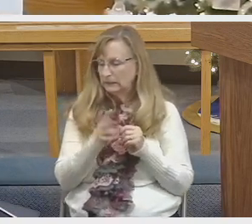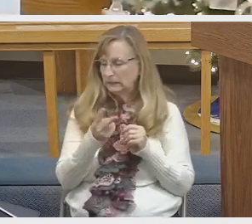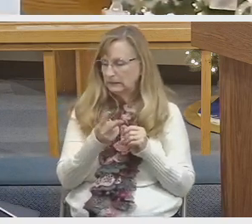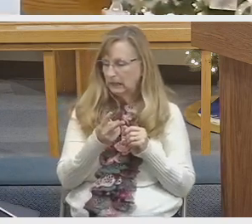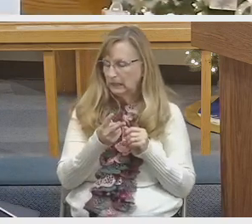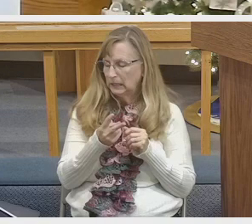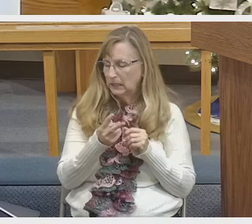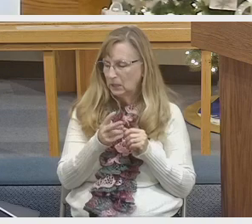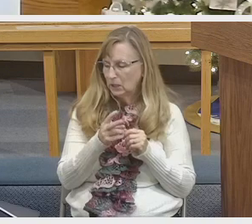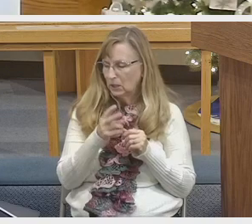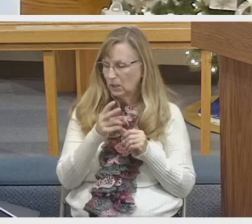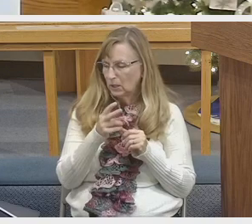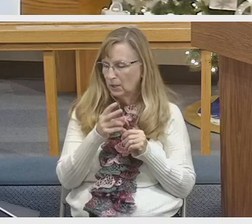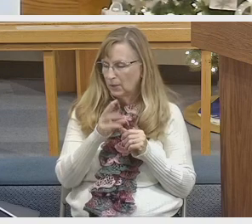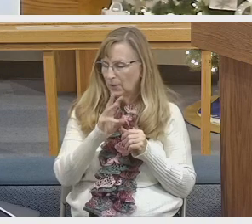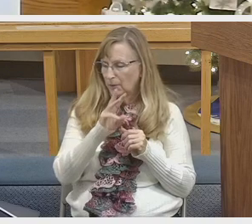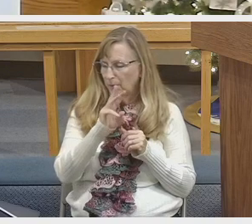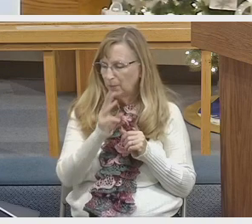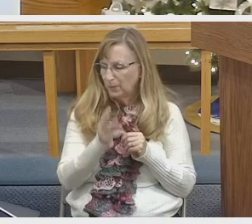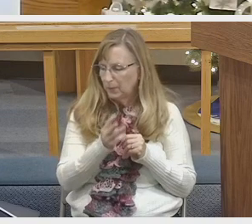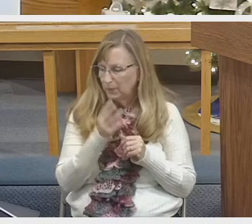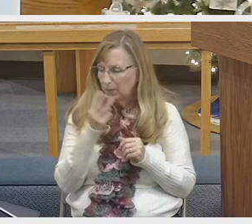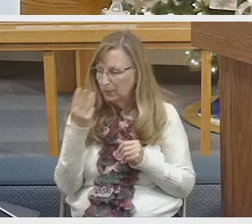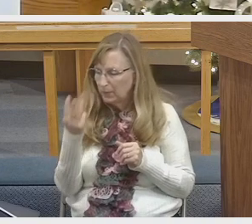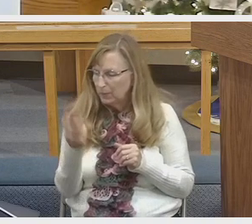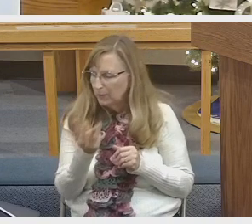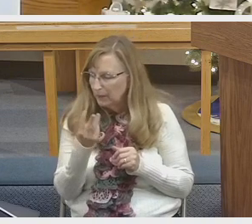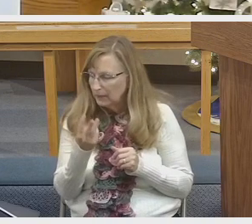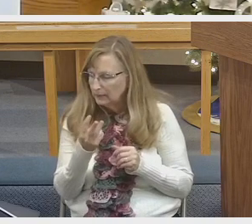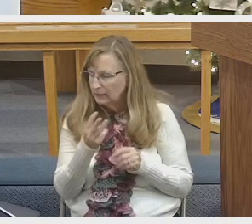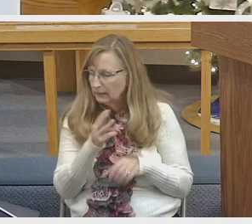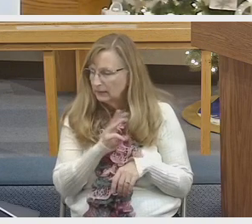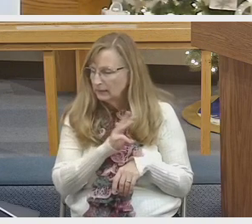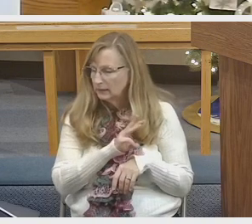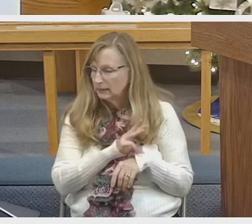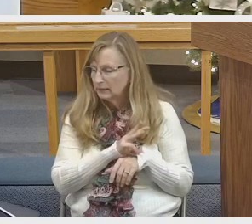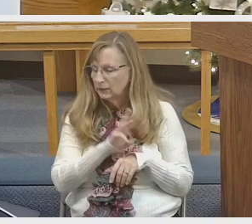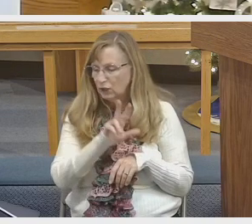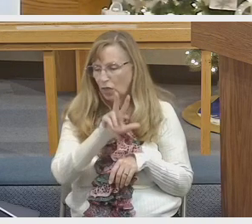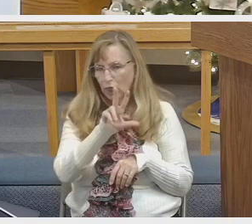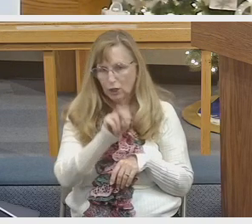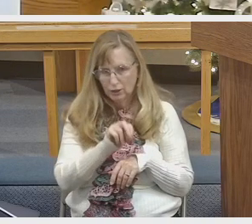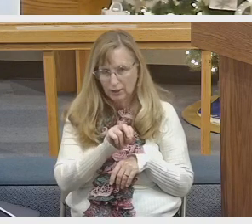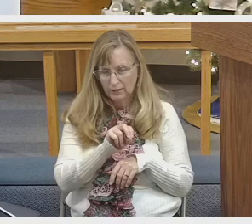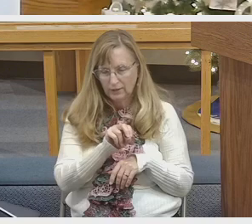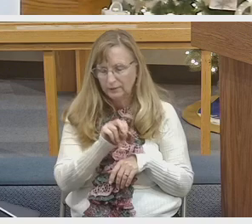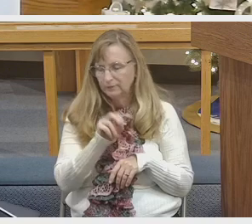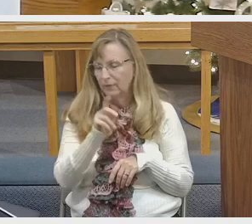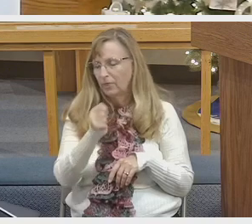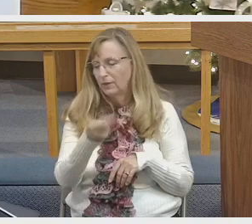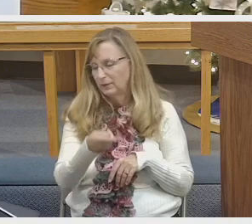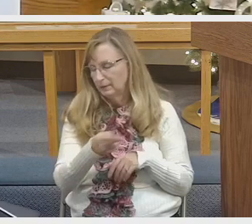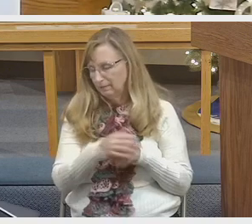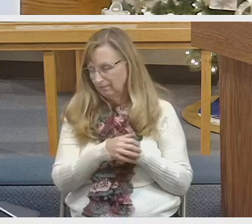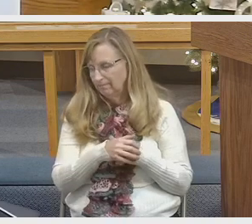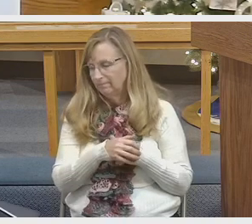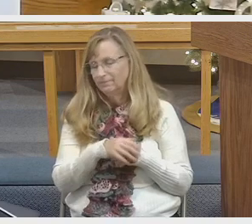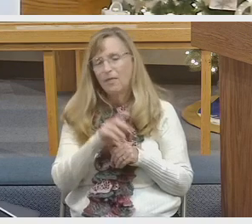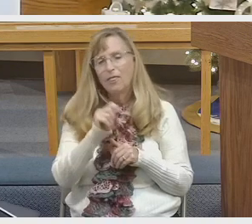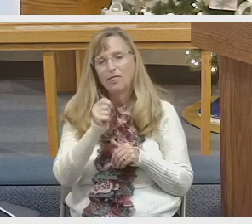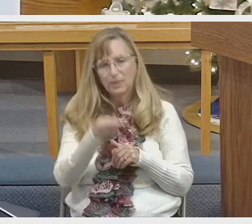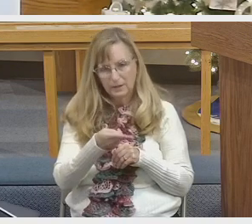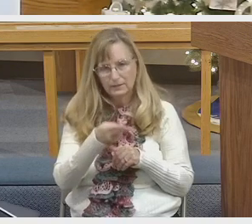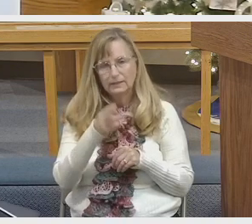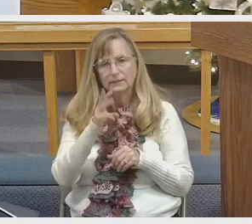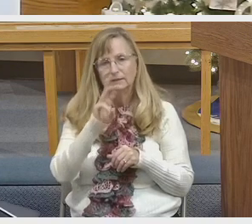at 6:30, not at 6 p.m. So if you're a Thursday nighter, 6:30 is